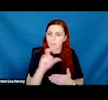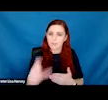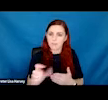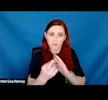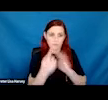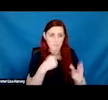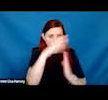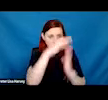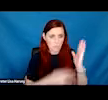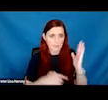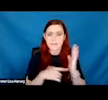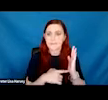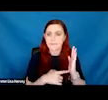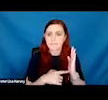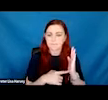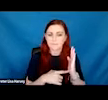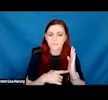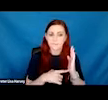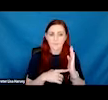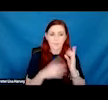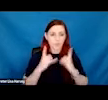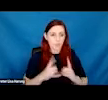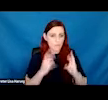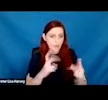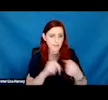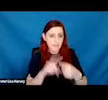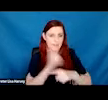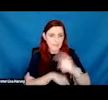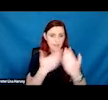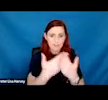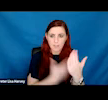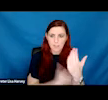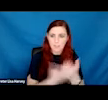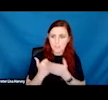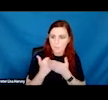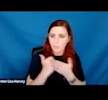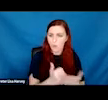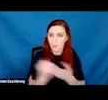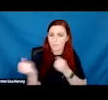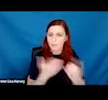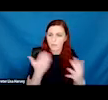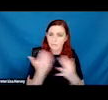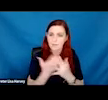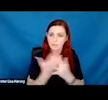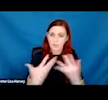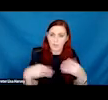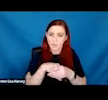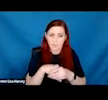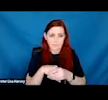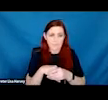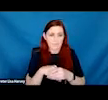under disability, equality, and human rights legislation, and to support the provision of accessible, inclusive facilities and